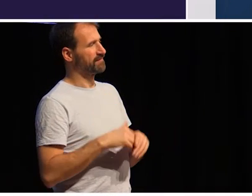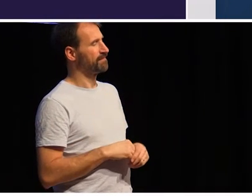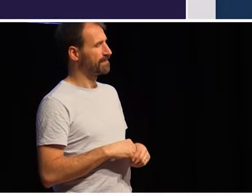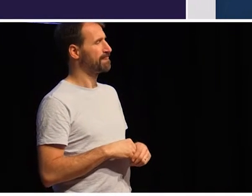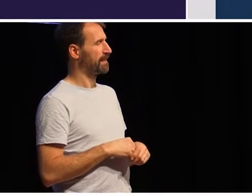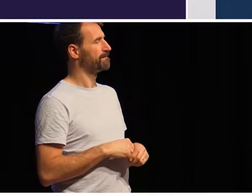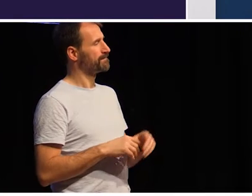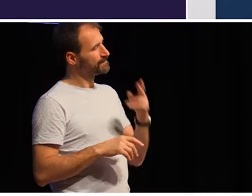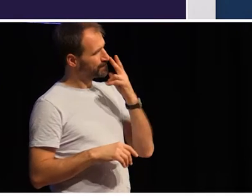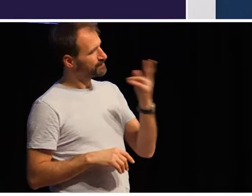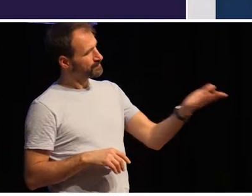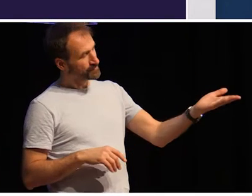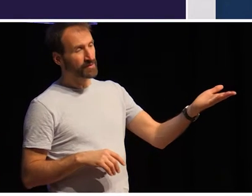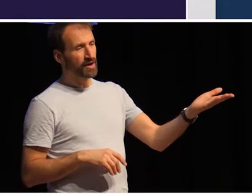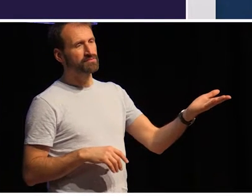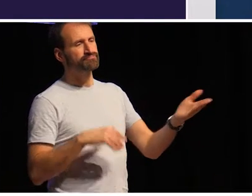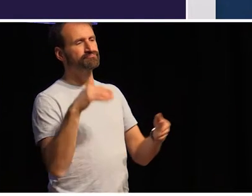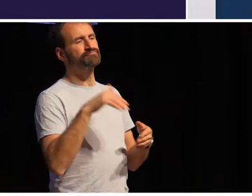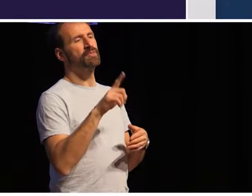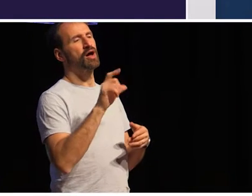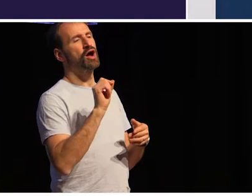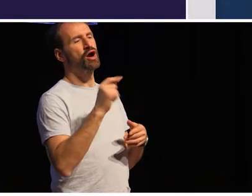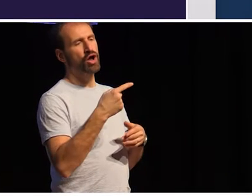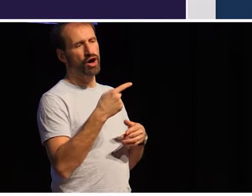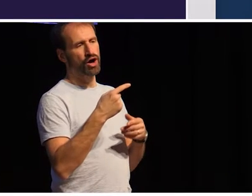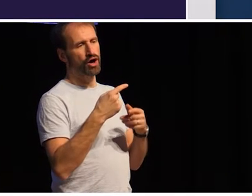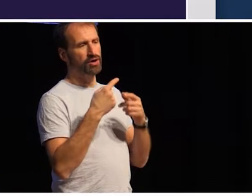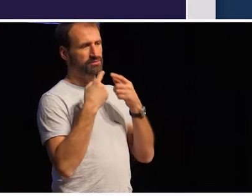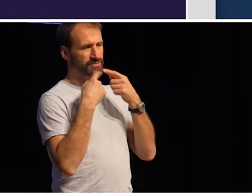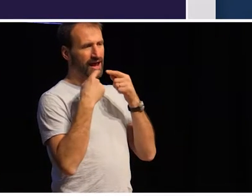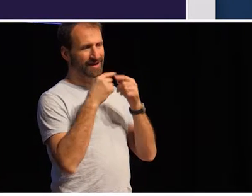you can see there are some log messages from the web